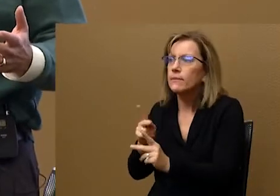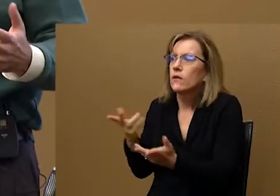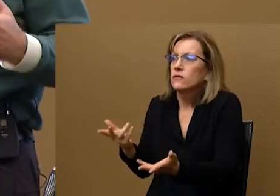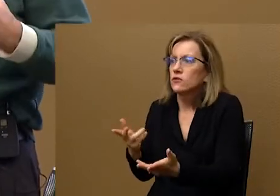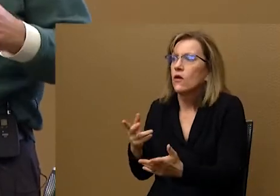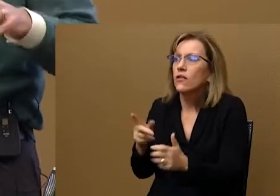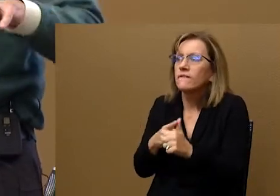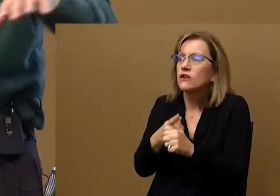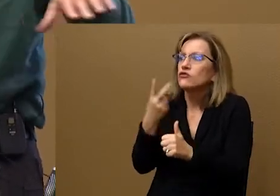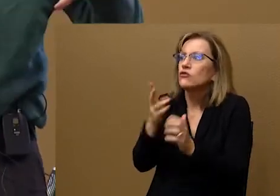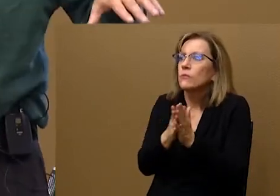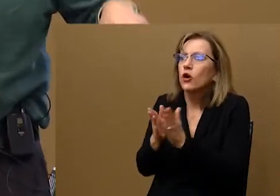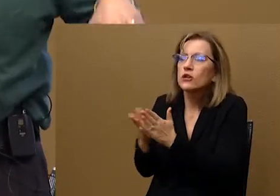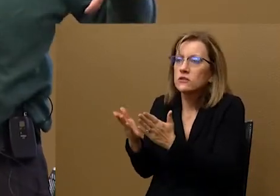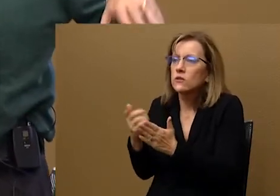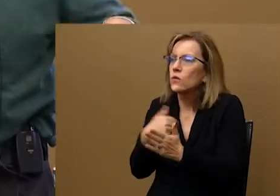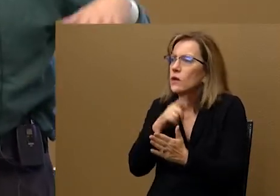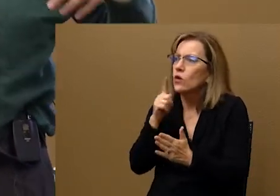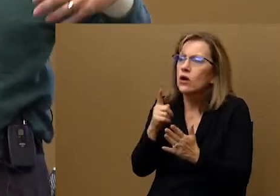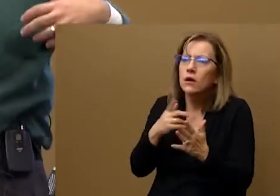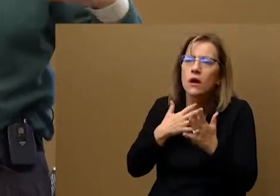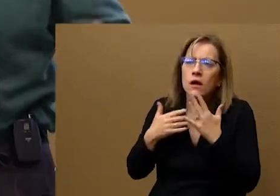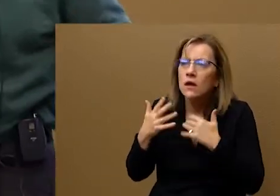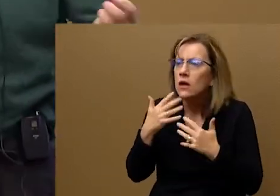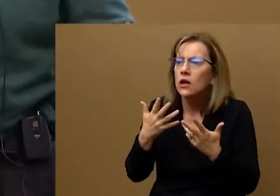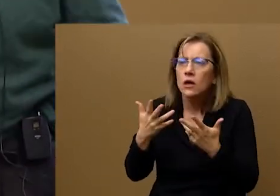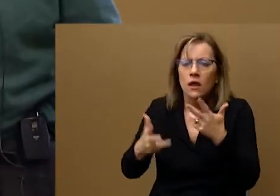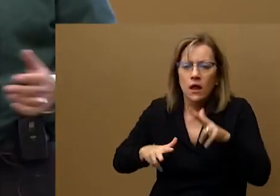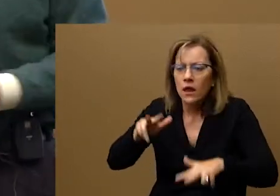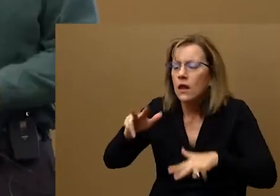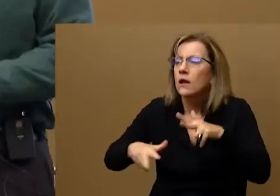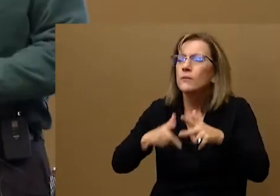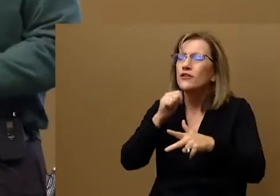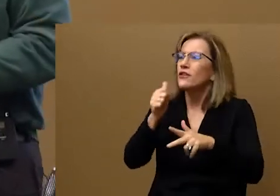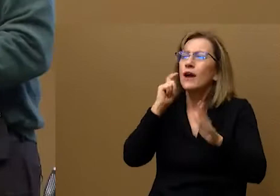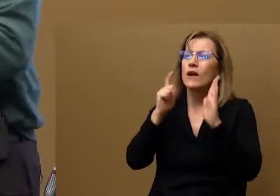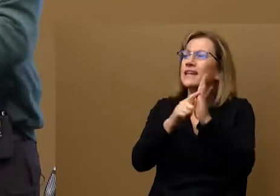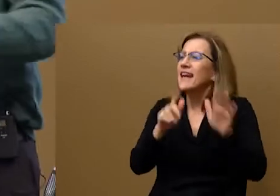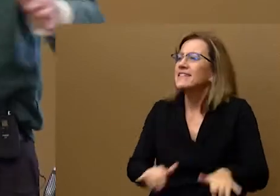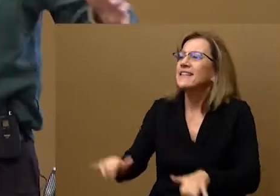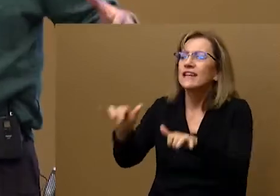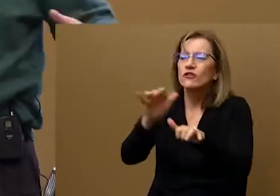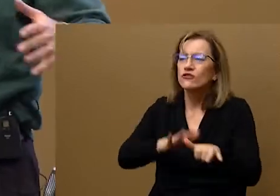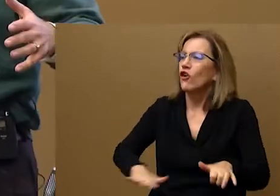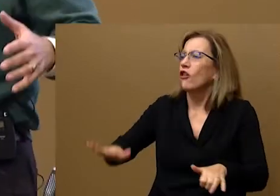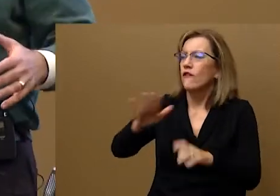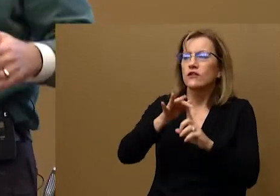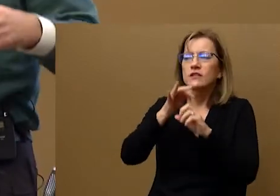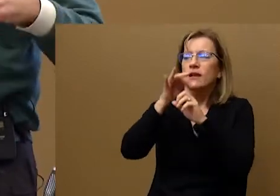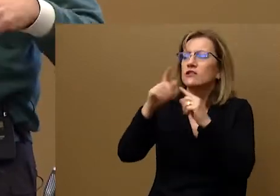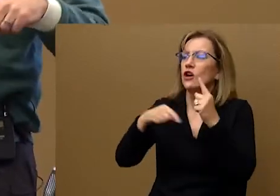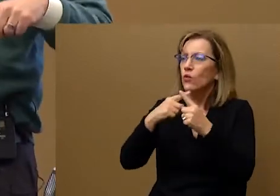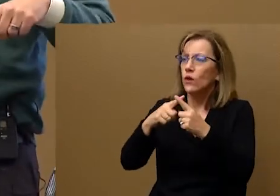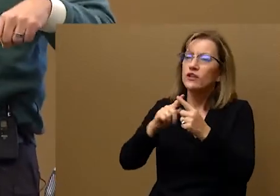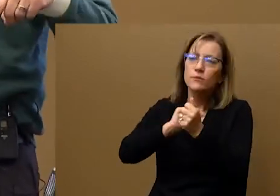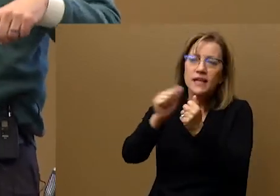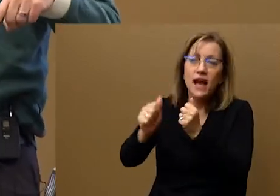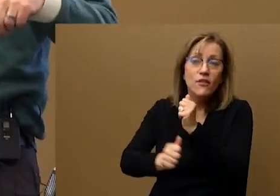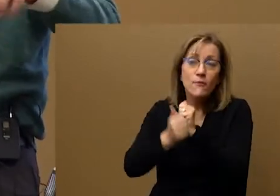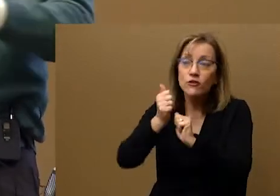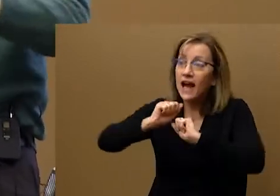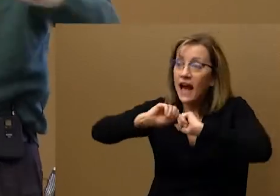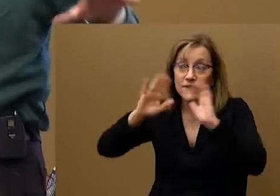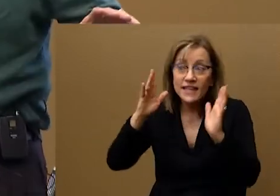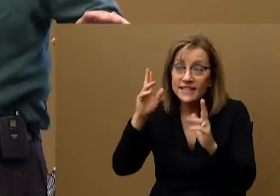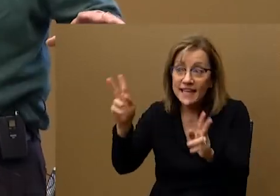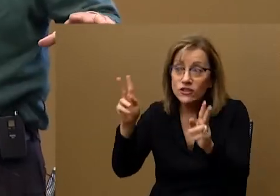fact, so these first two books, that we were groping for that, but there aren't recognized standards all over, especially when you get